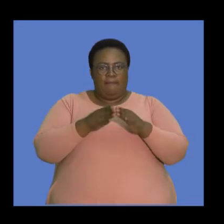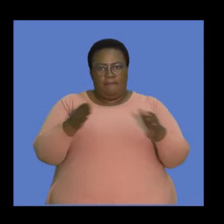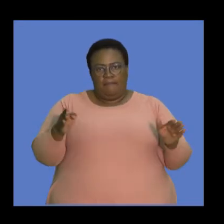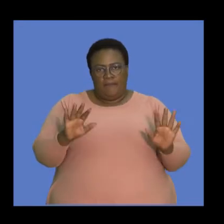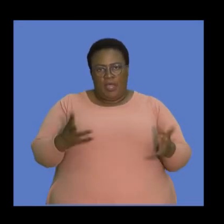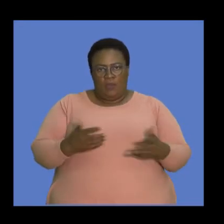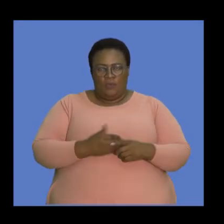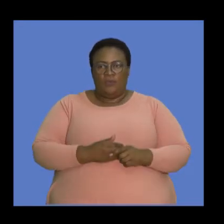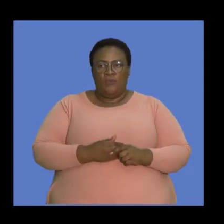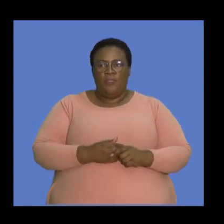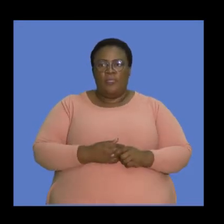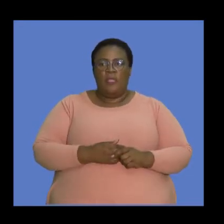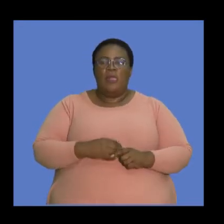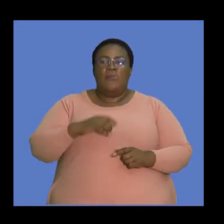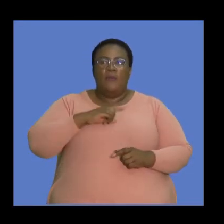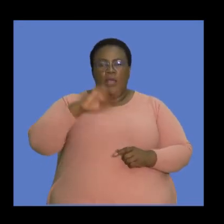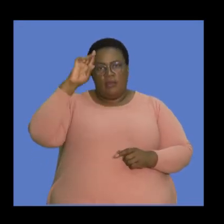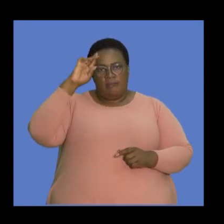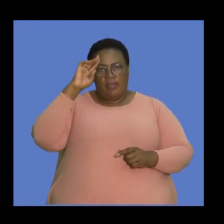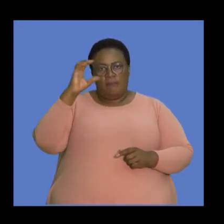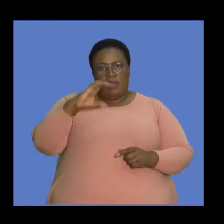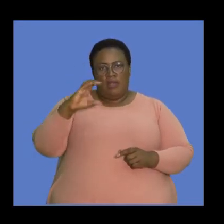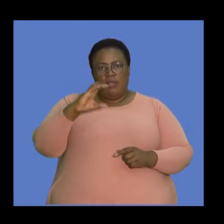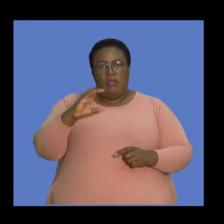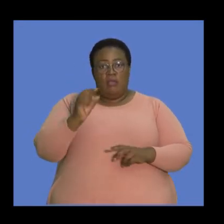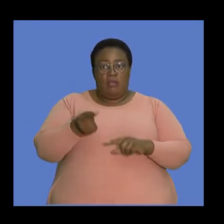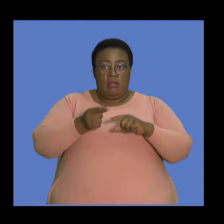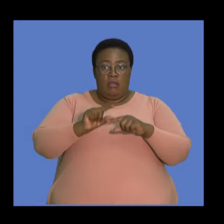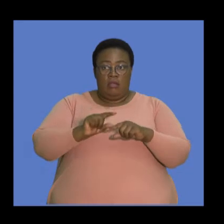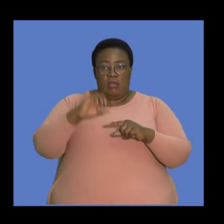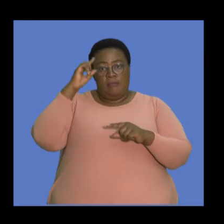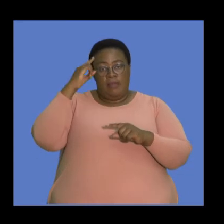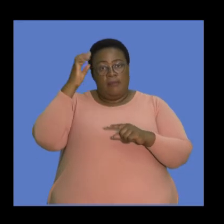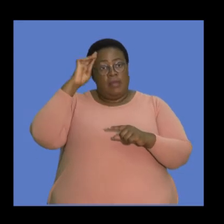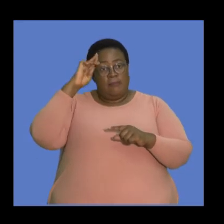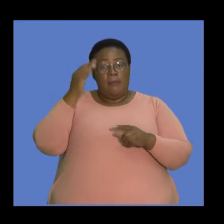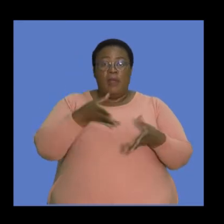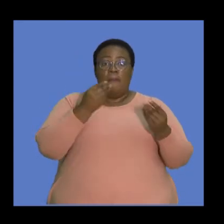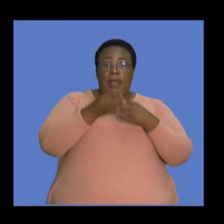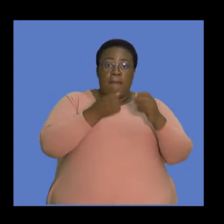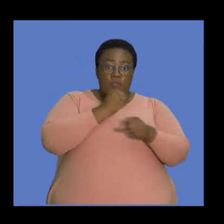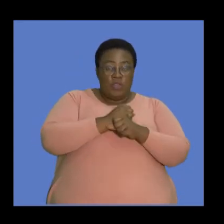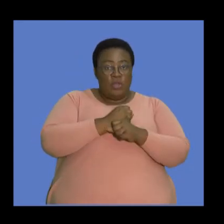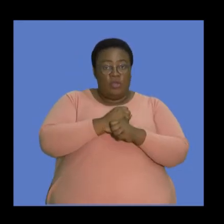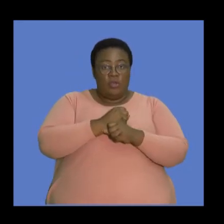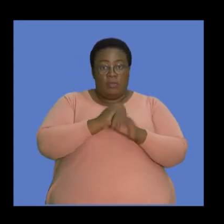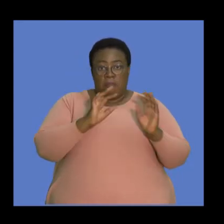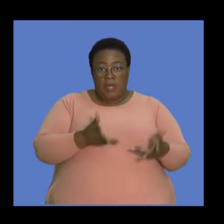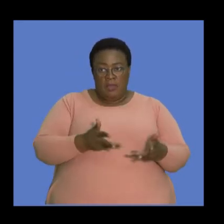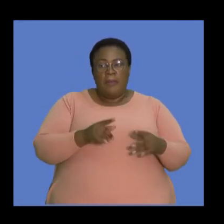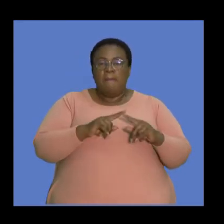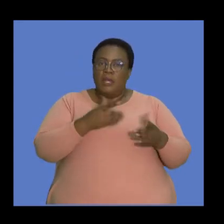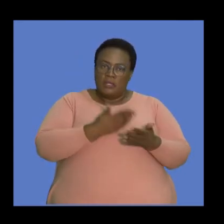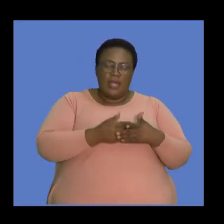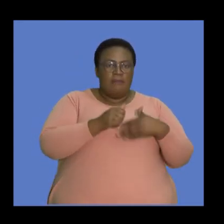most important thing, because under compound interest, remember, you don't only get interest on a yearly basis. At times you can